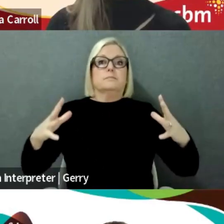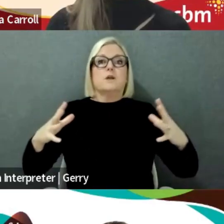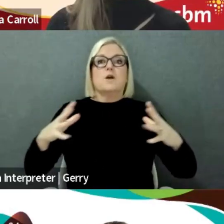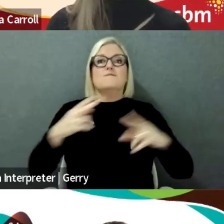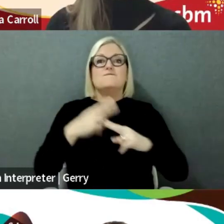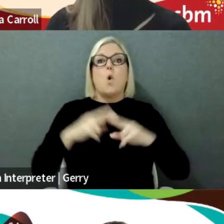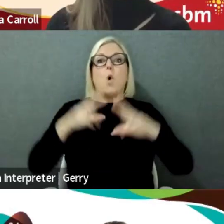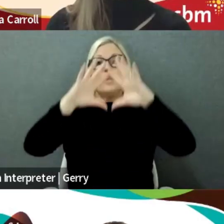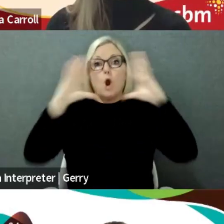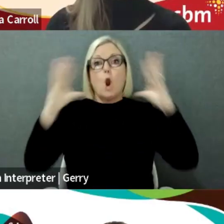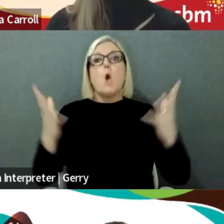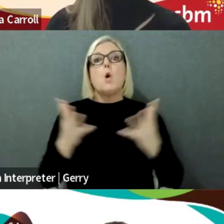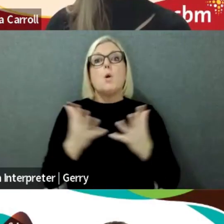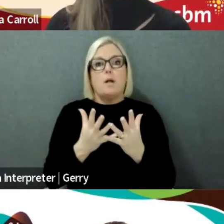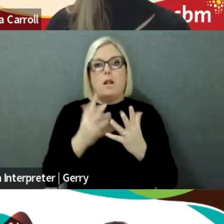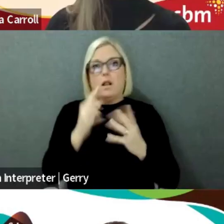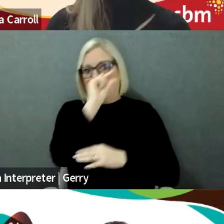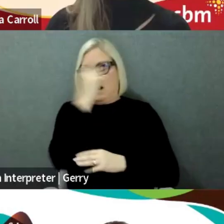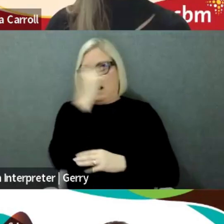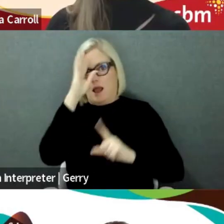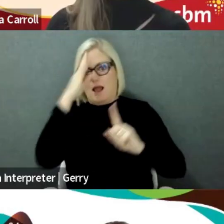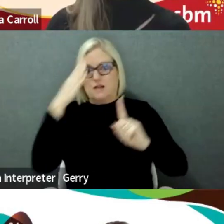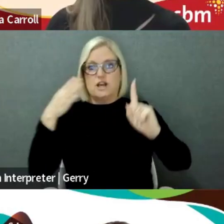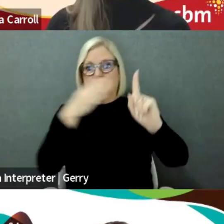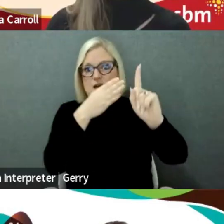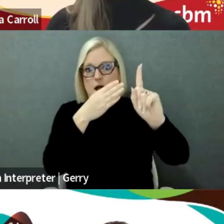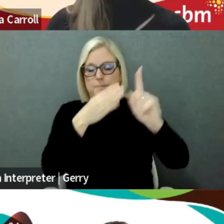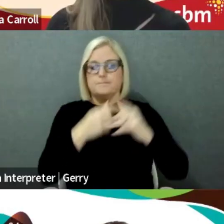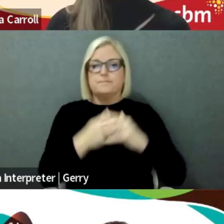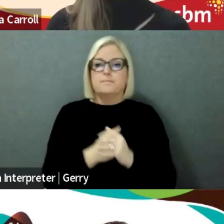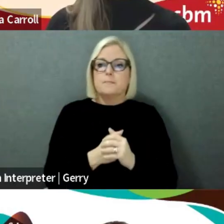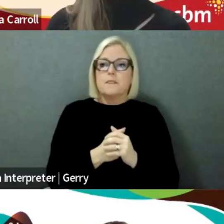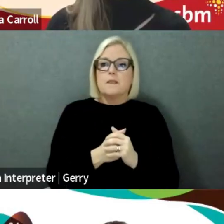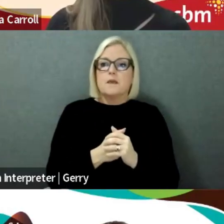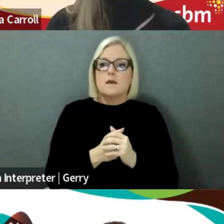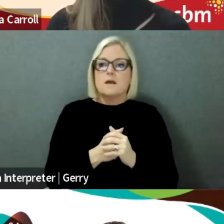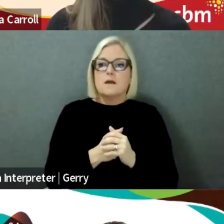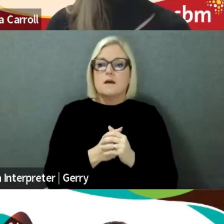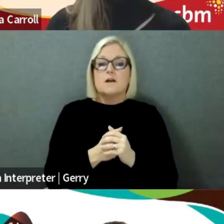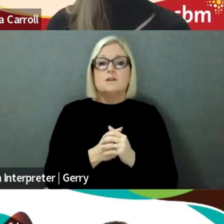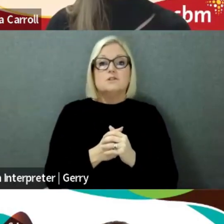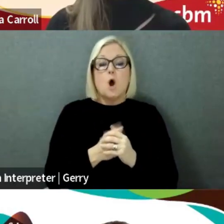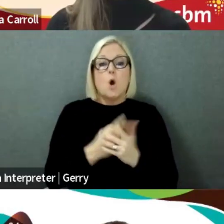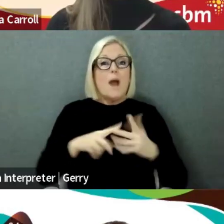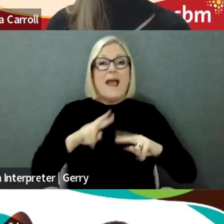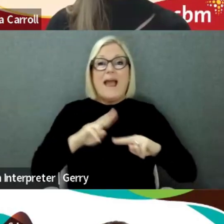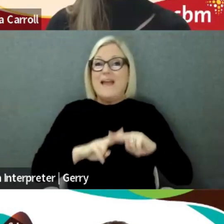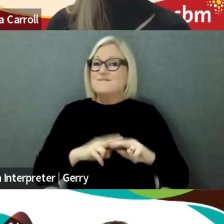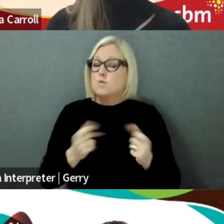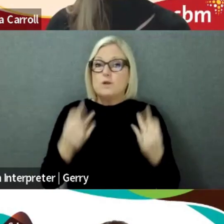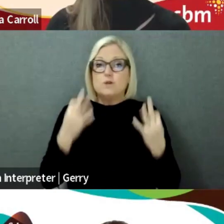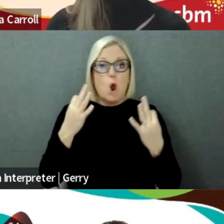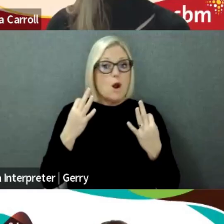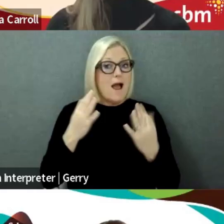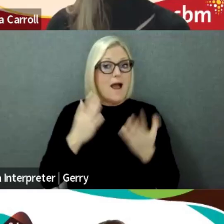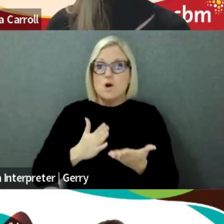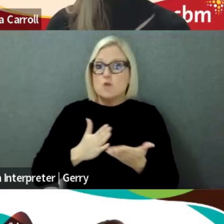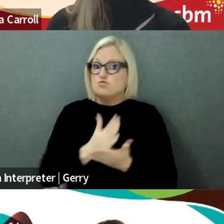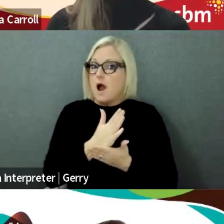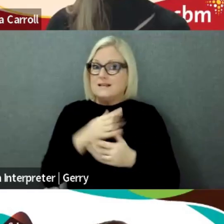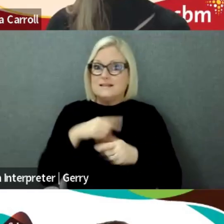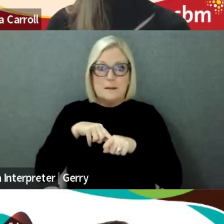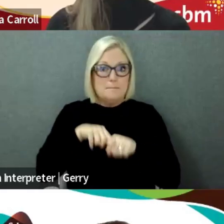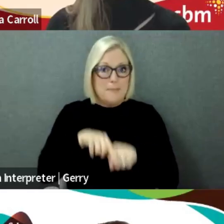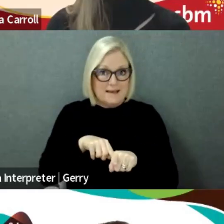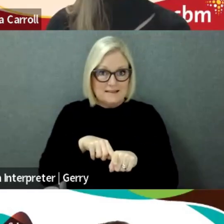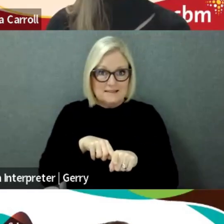and the risk that without a rights-based approach, systems can simply reproduced institutional control in